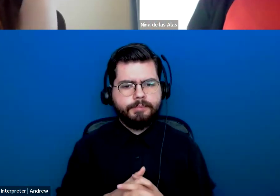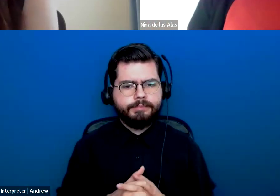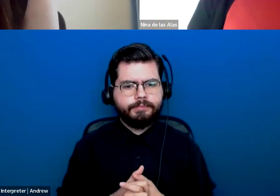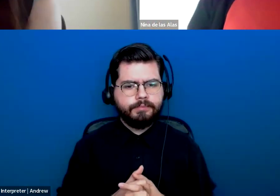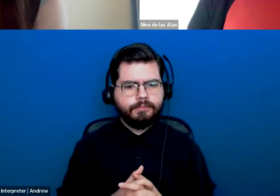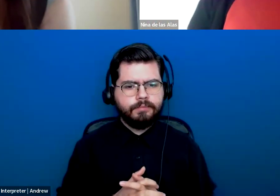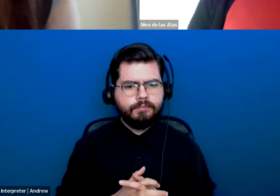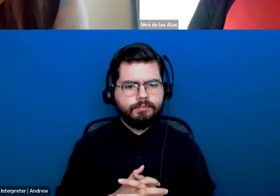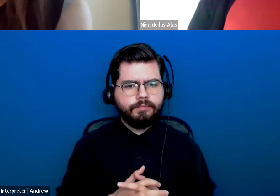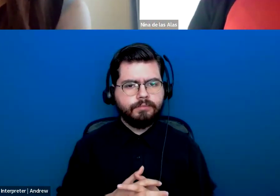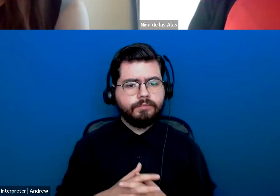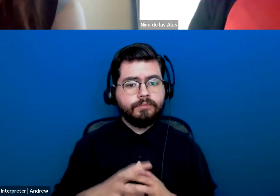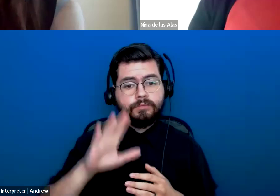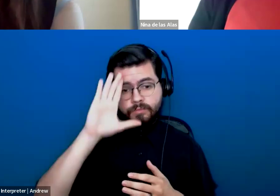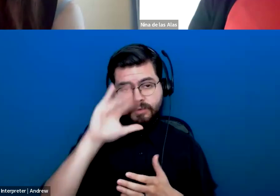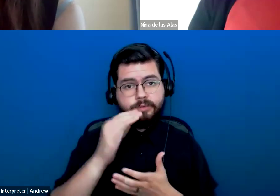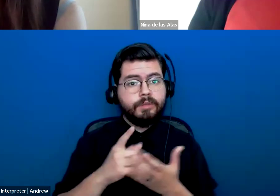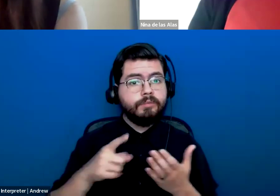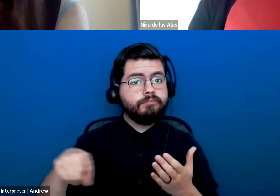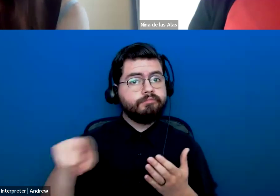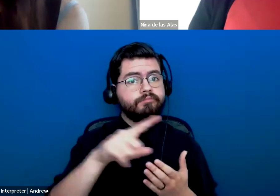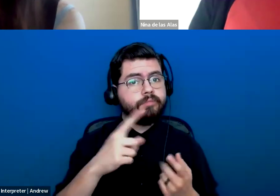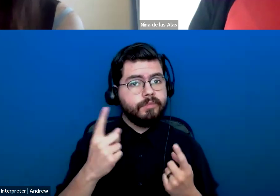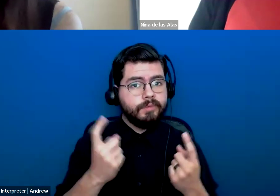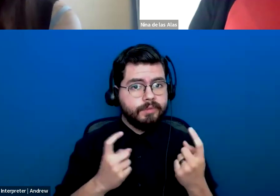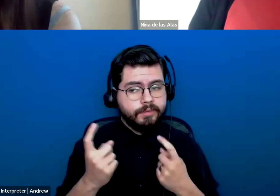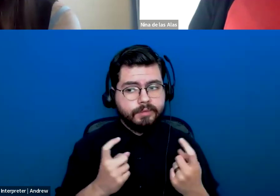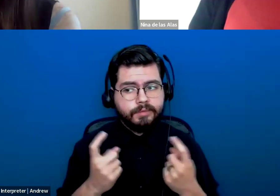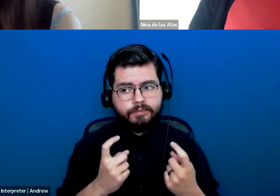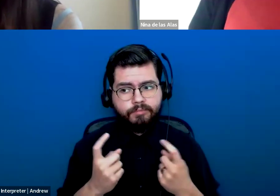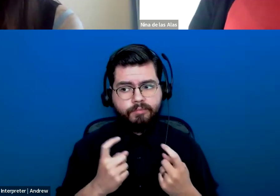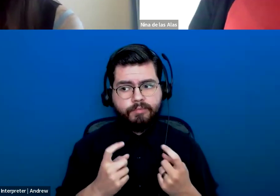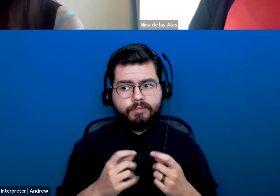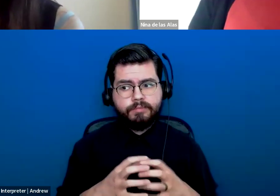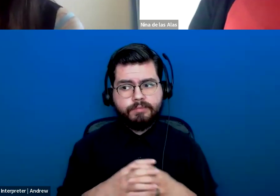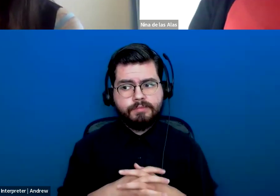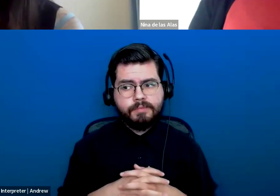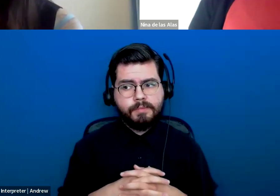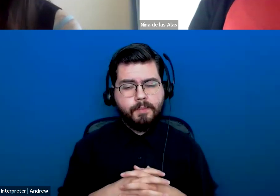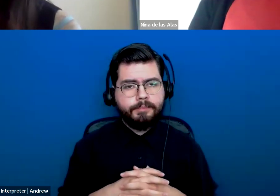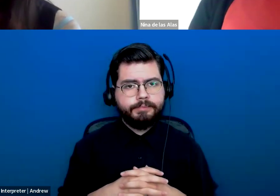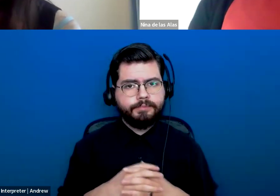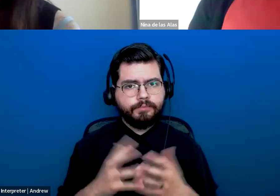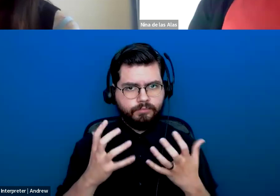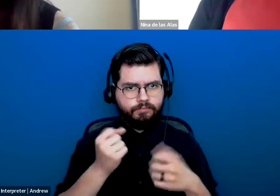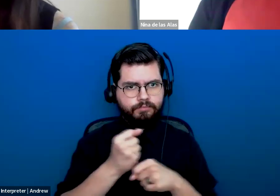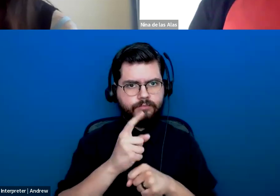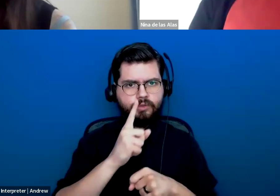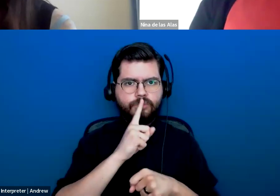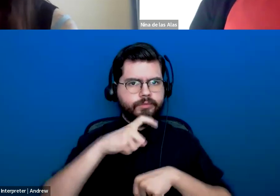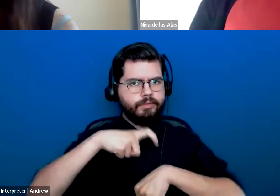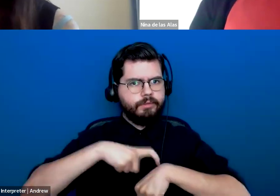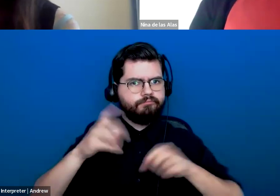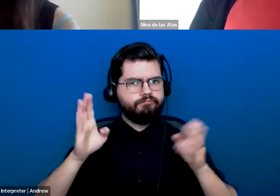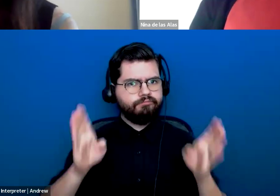had originally some questions posted, but I want to make sure that we have a time to do that. And so